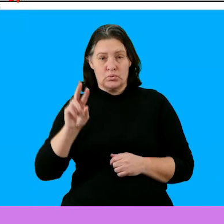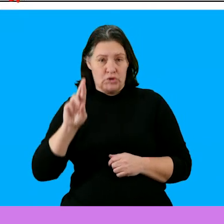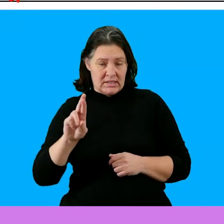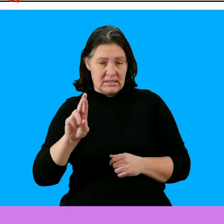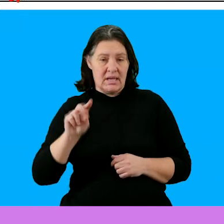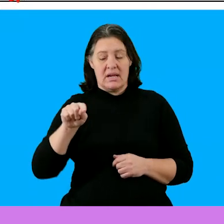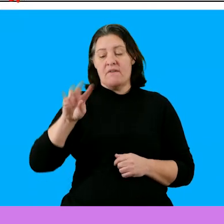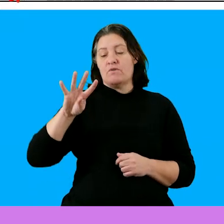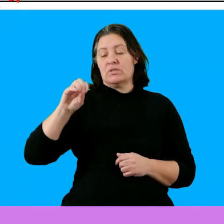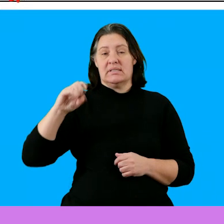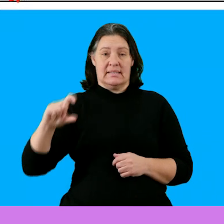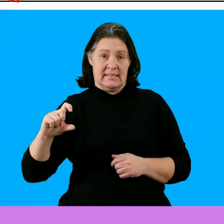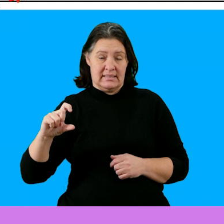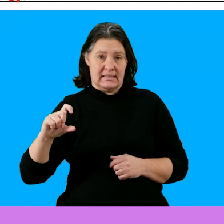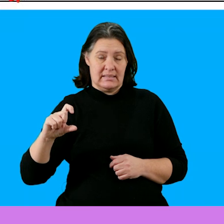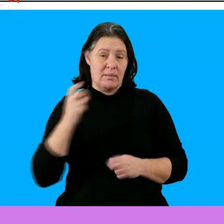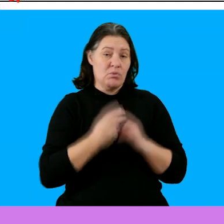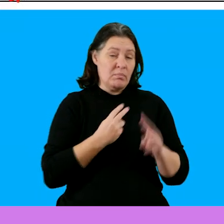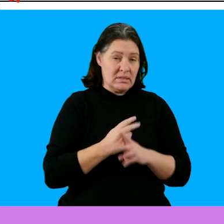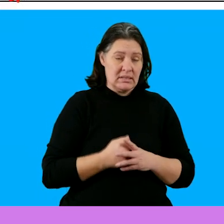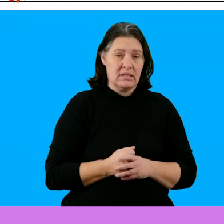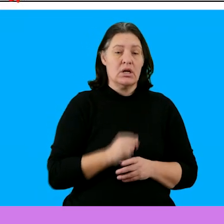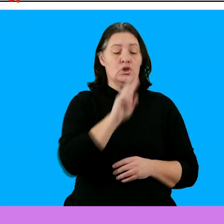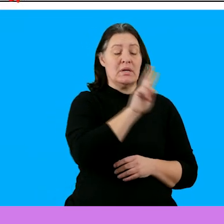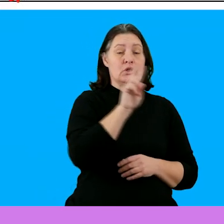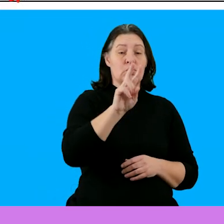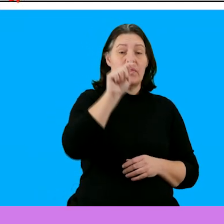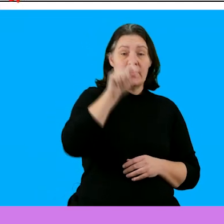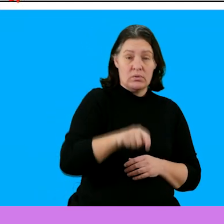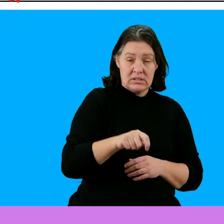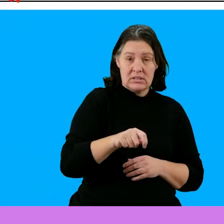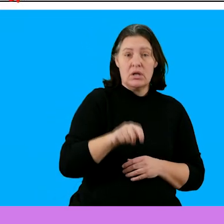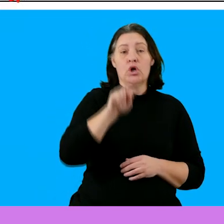22,202 Rand and 40 cents. I'll repeat,